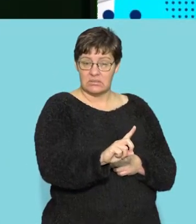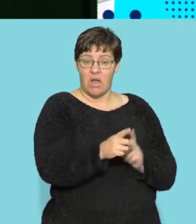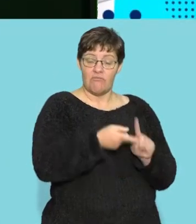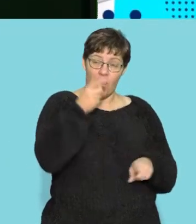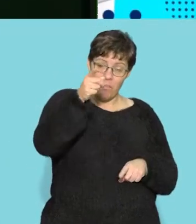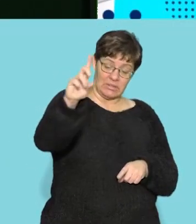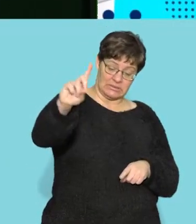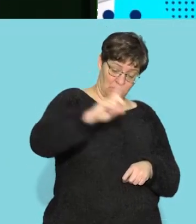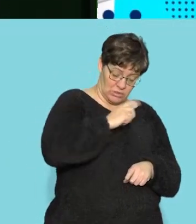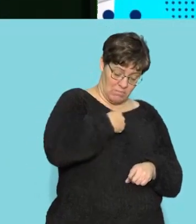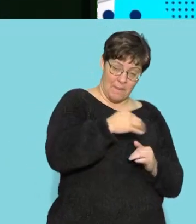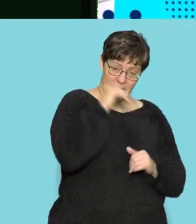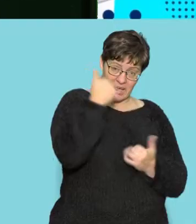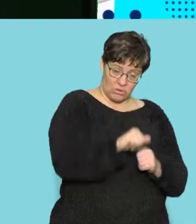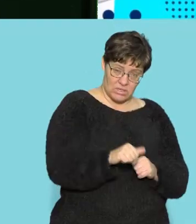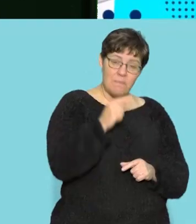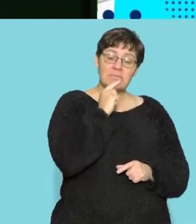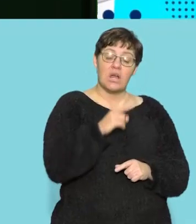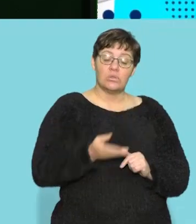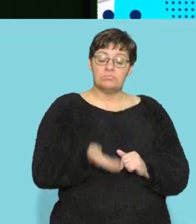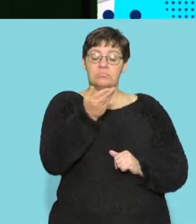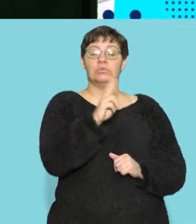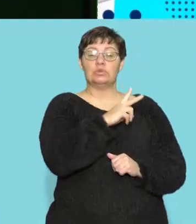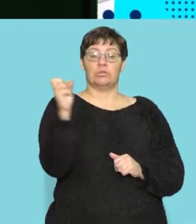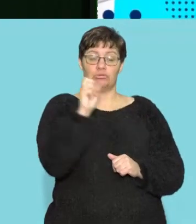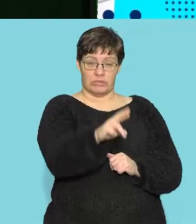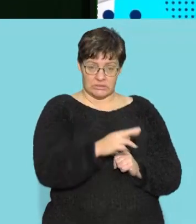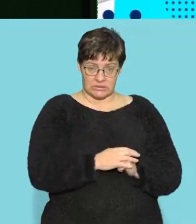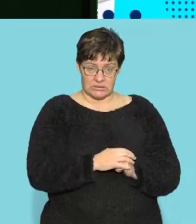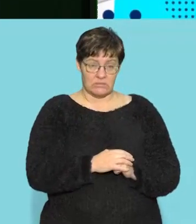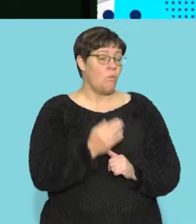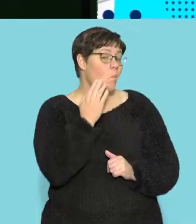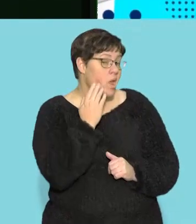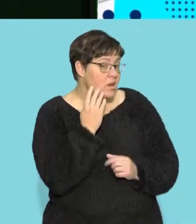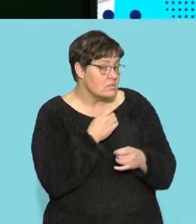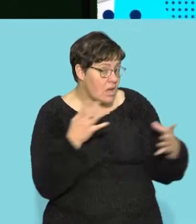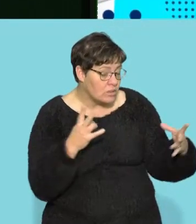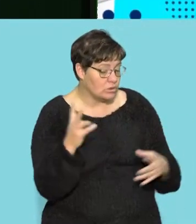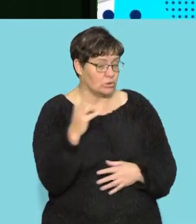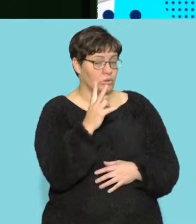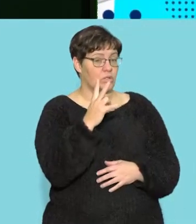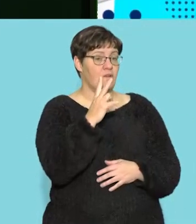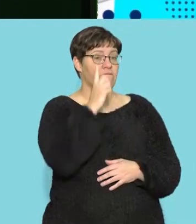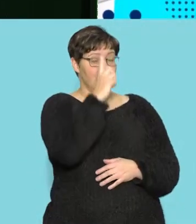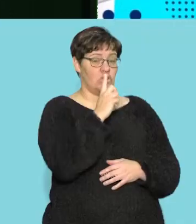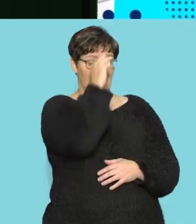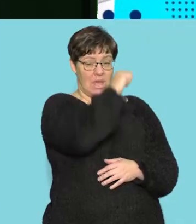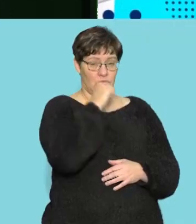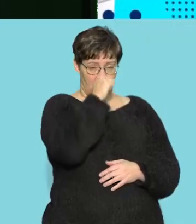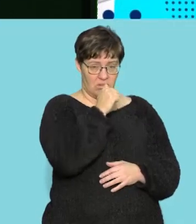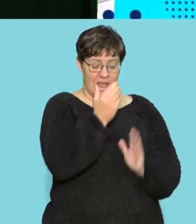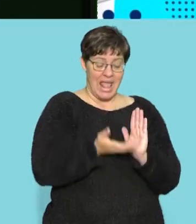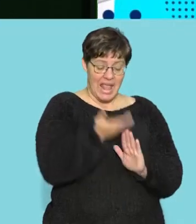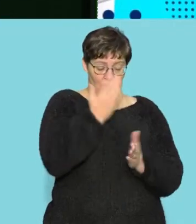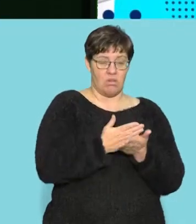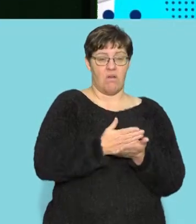our tenant, and they told me that the rent was increased by 200 Rand from the 1st of April. So step number one,